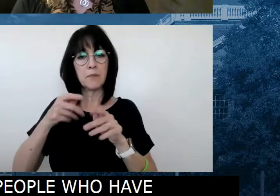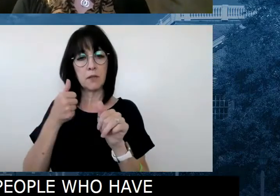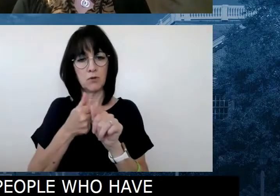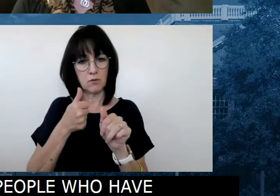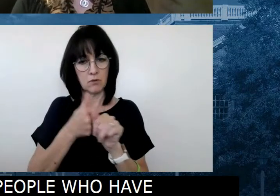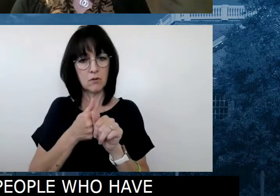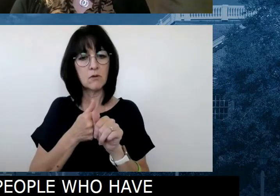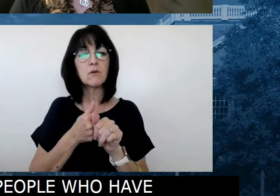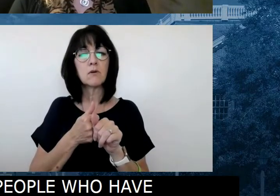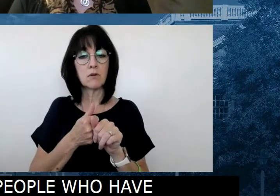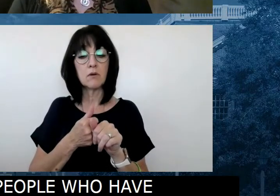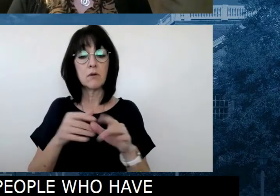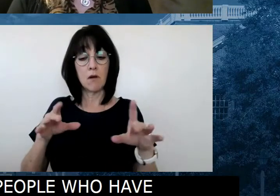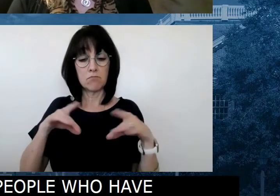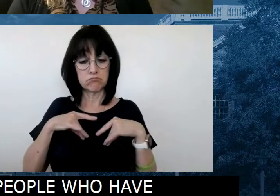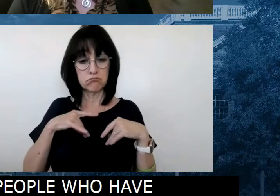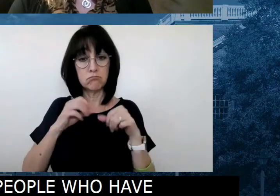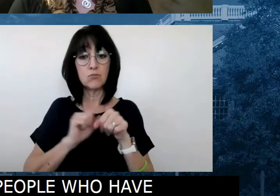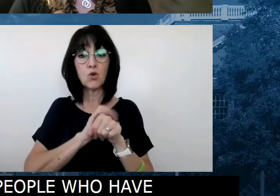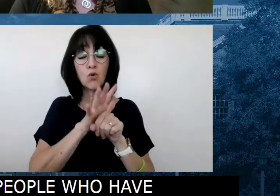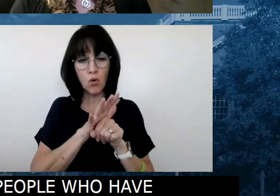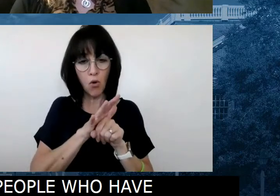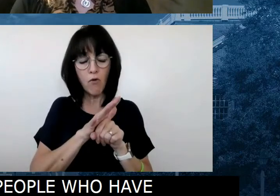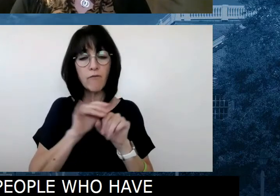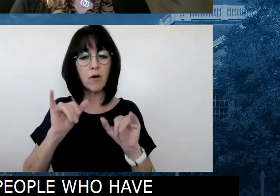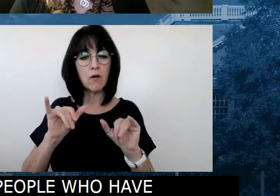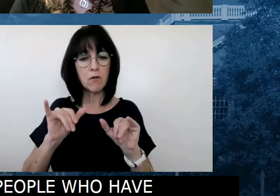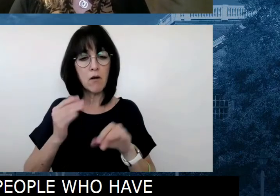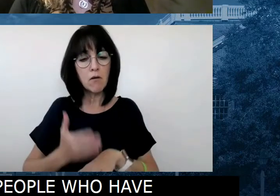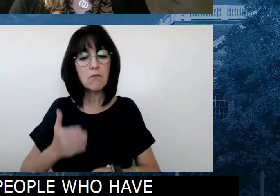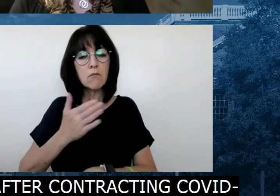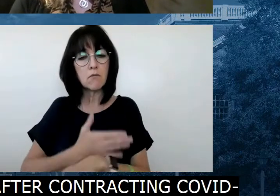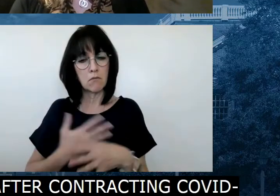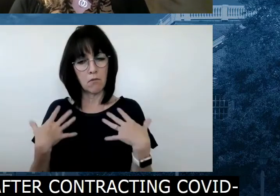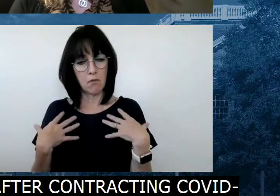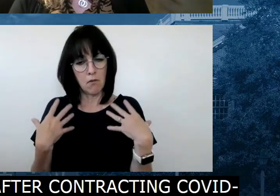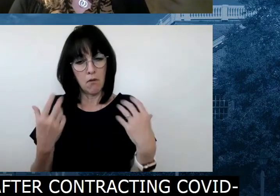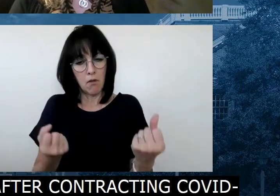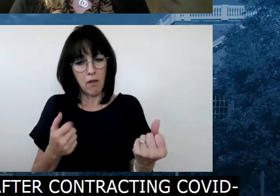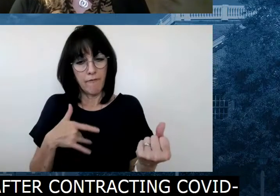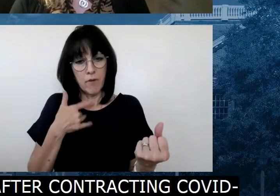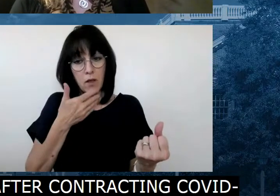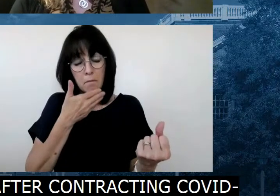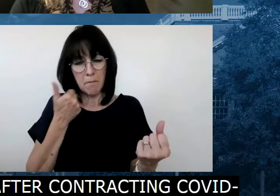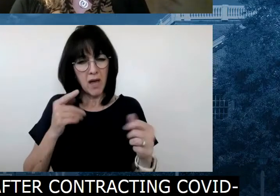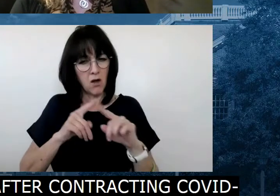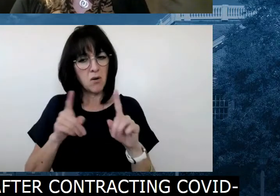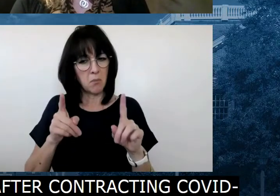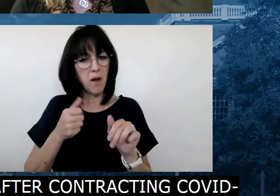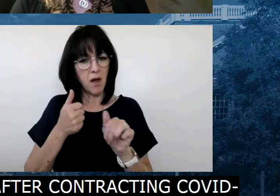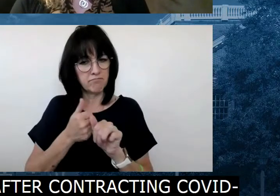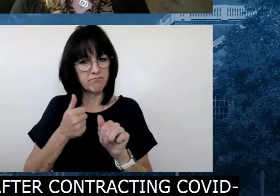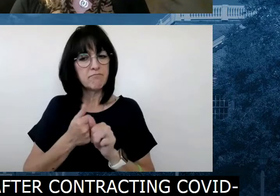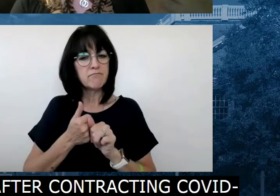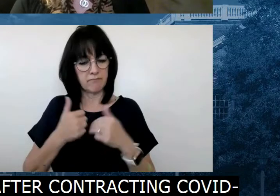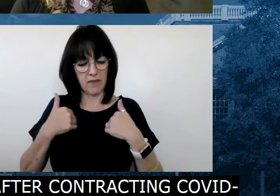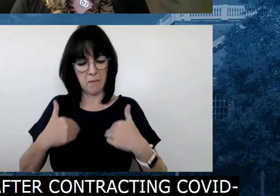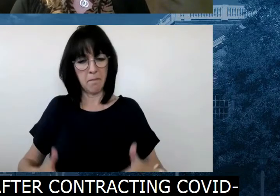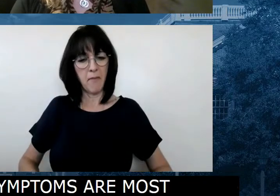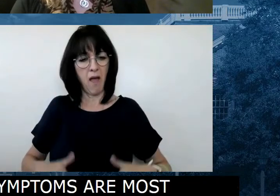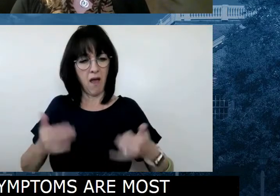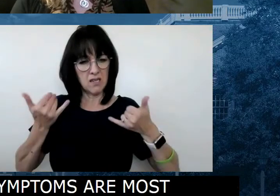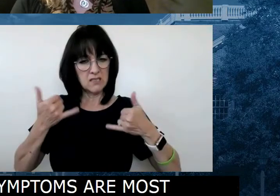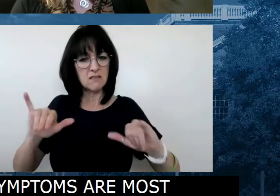after contracting COVID-19. Do you have any sense of what symptoms are most frequent in people that have